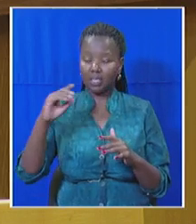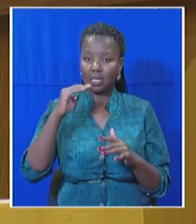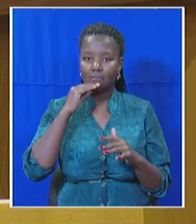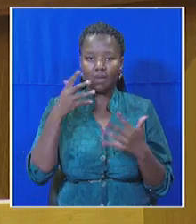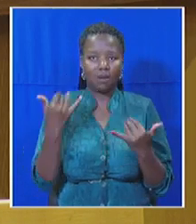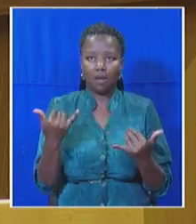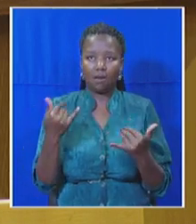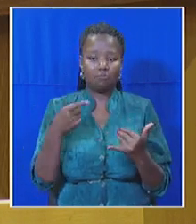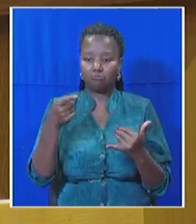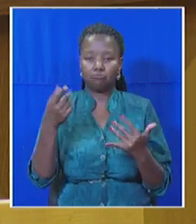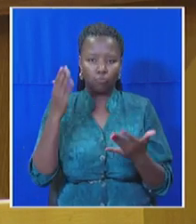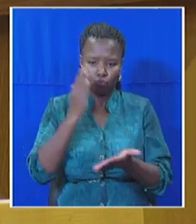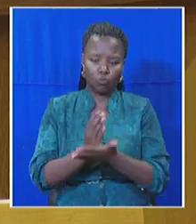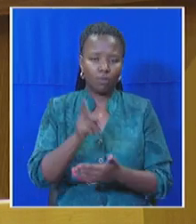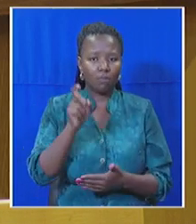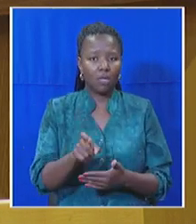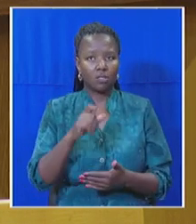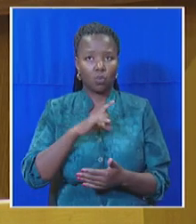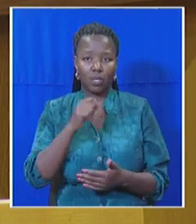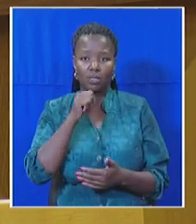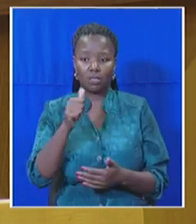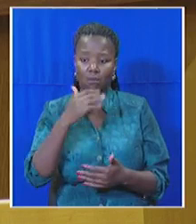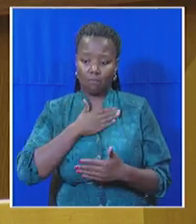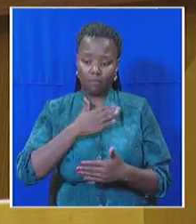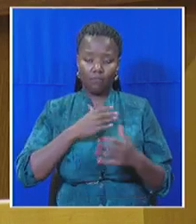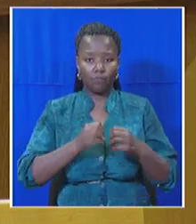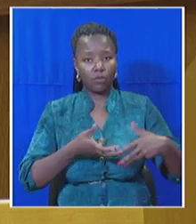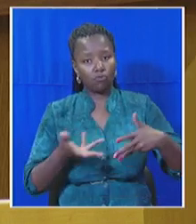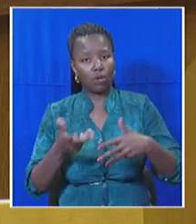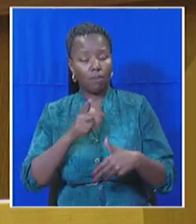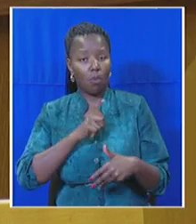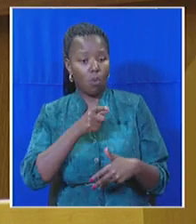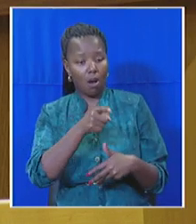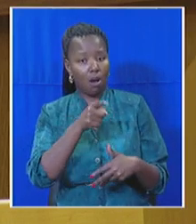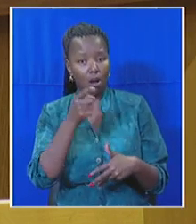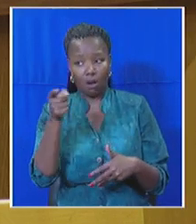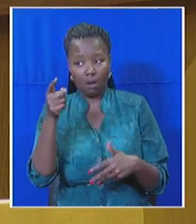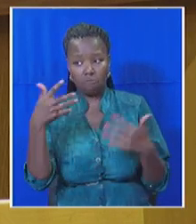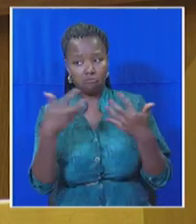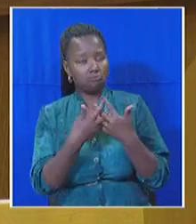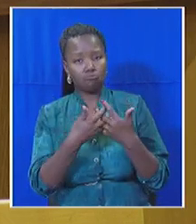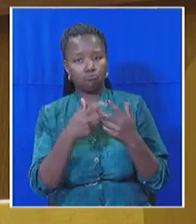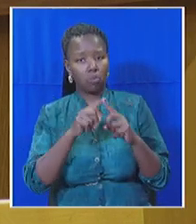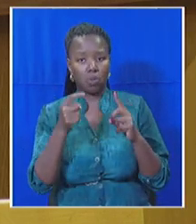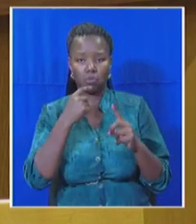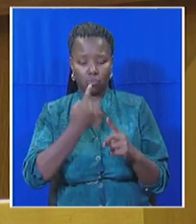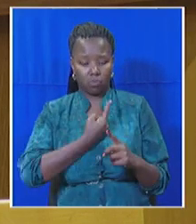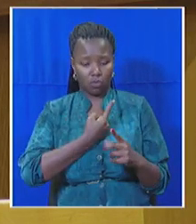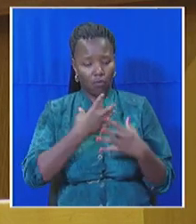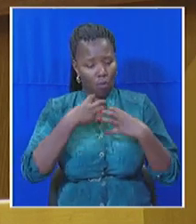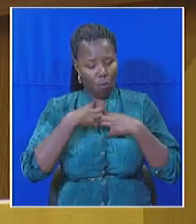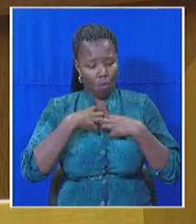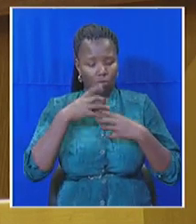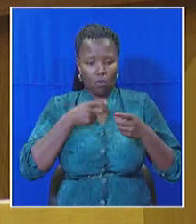with something. We must stop saying that this is our rugby, because they do not think on those terms. They regard it as a personal property.